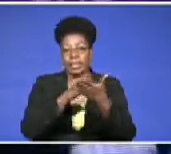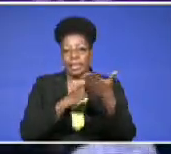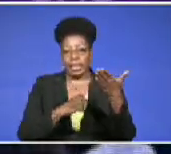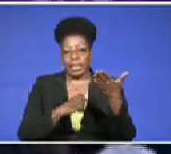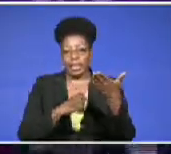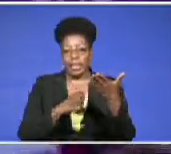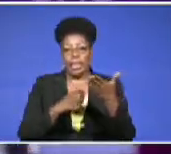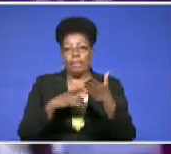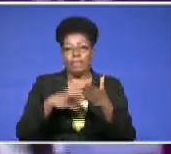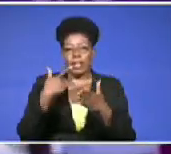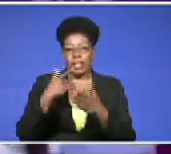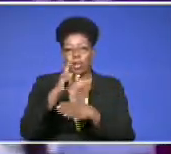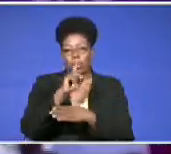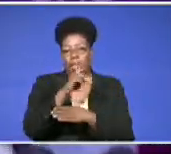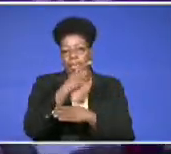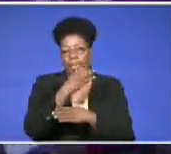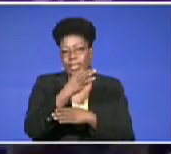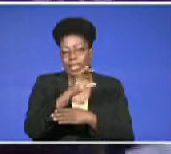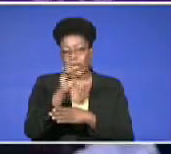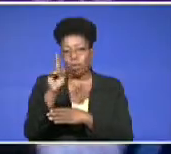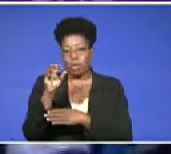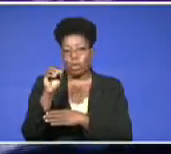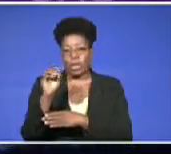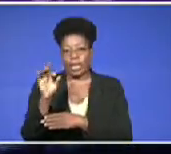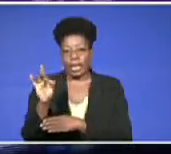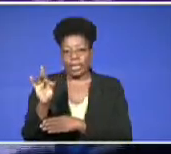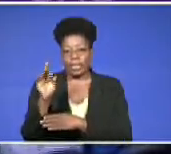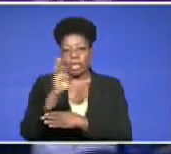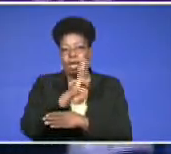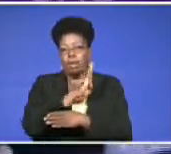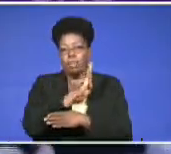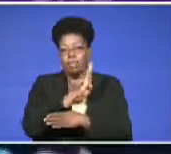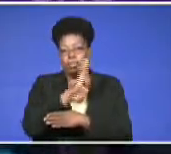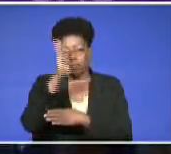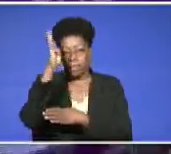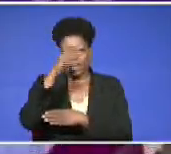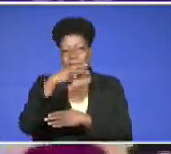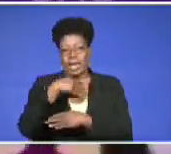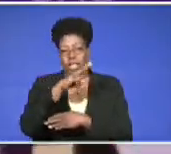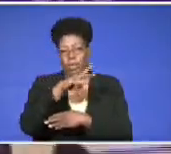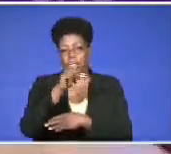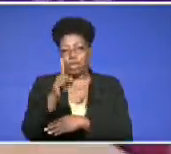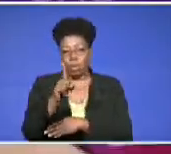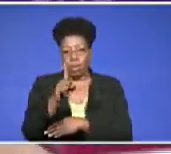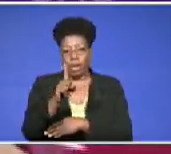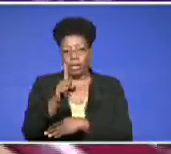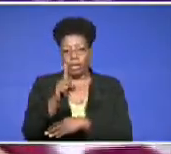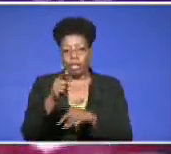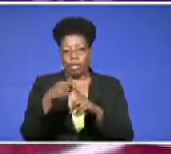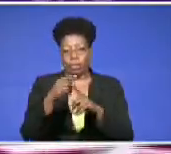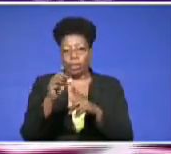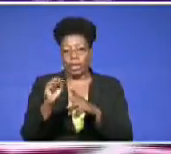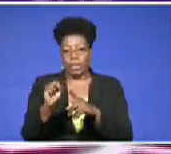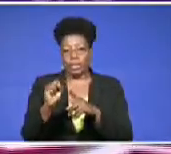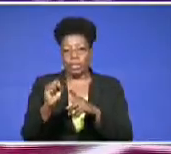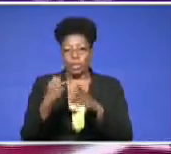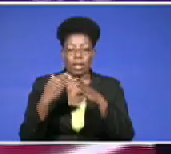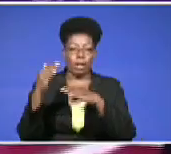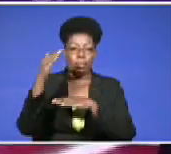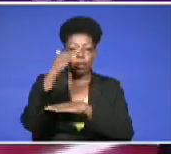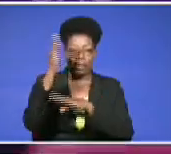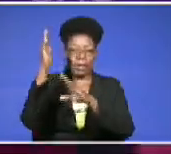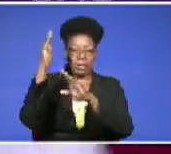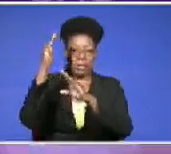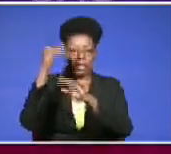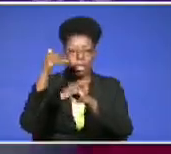to the Houston Rockets 119-108. Buddy had 21 in the loss. The Kings widely exceeded expectations to stay in the playoff